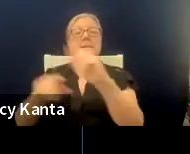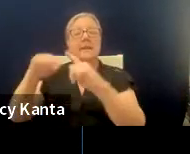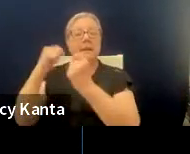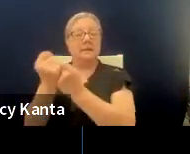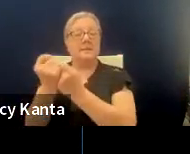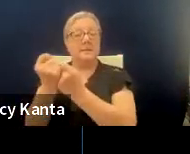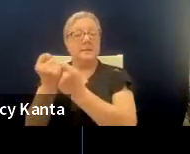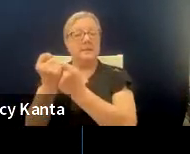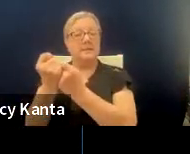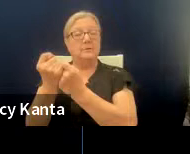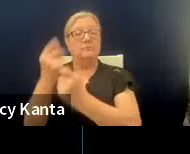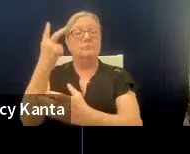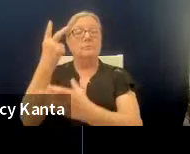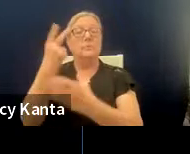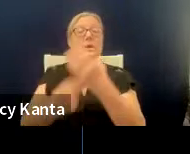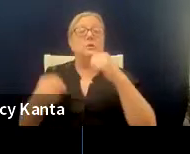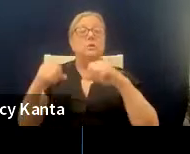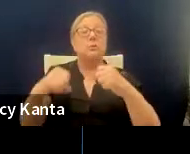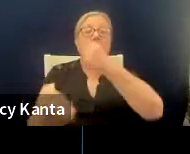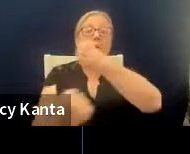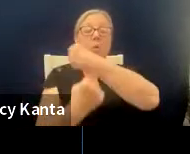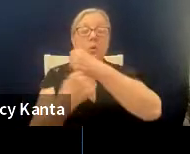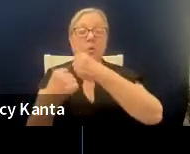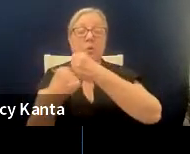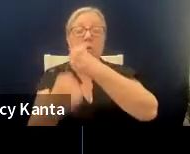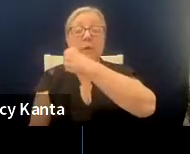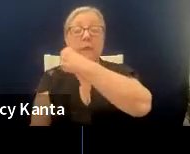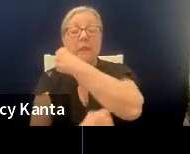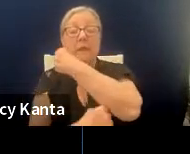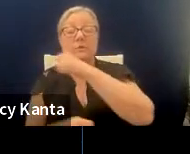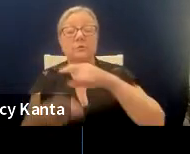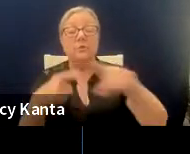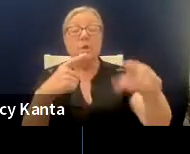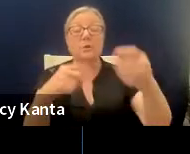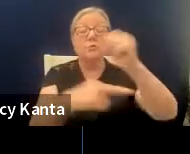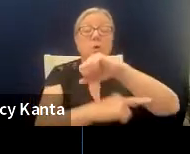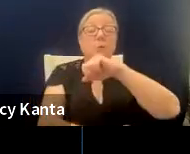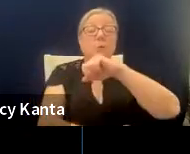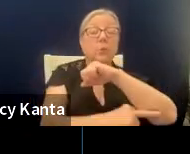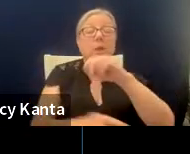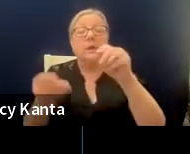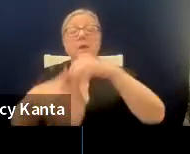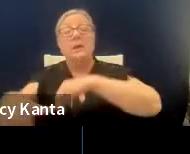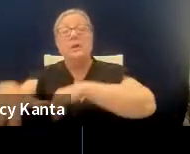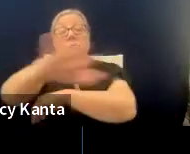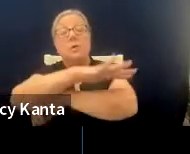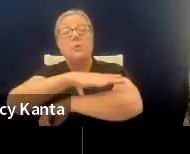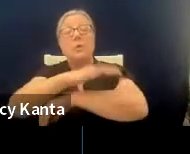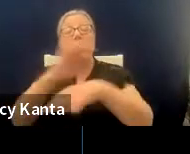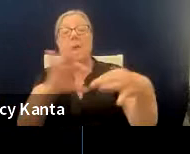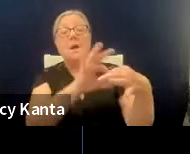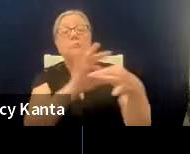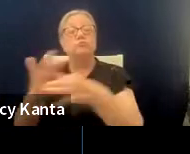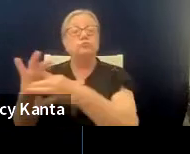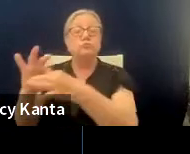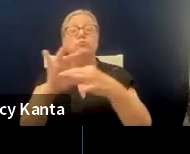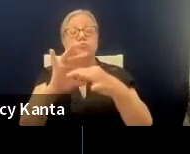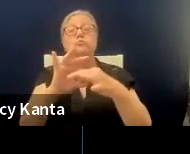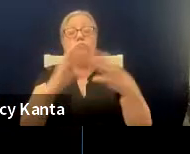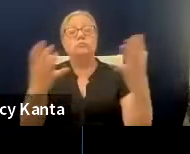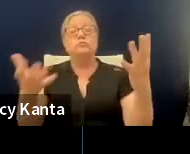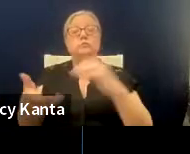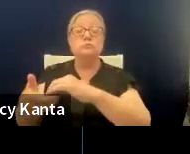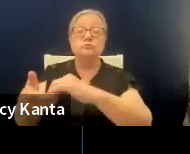that the structure above and the urban realm below are each contributing positively to a sense of